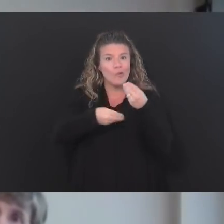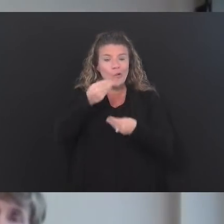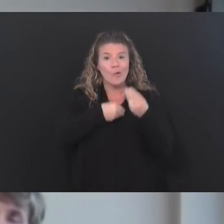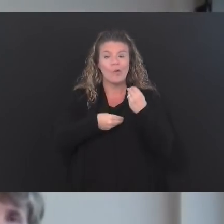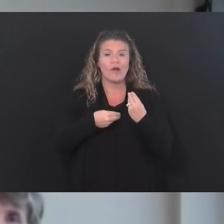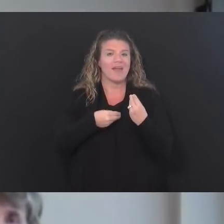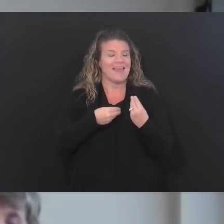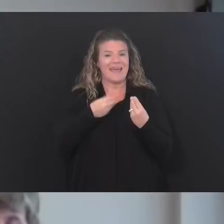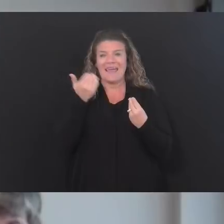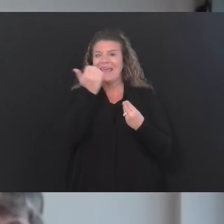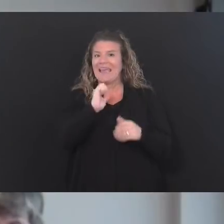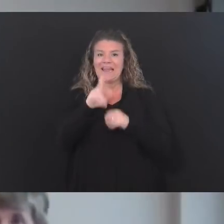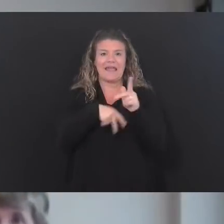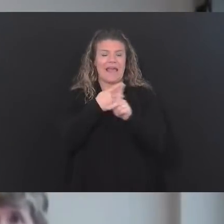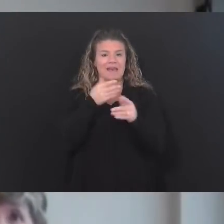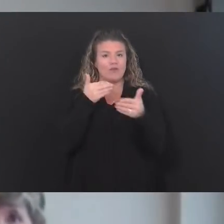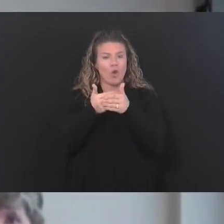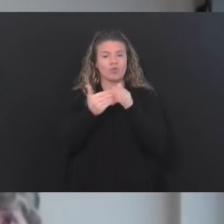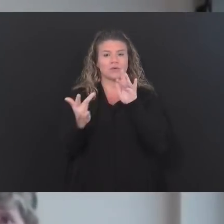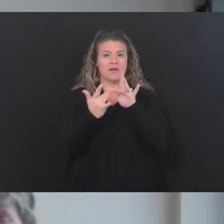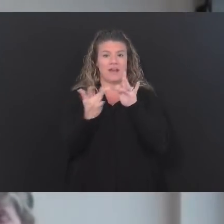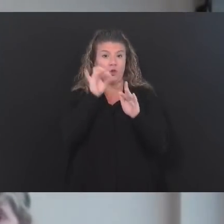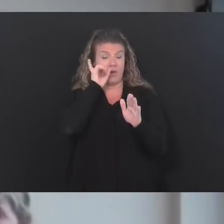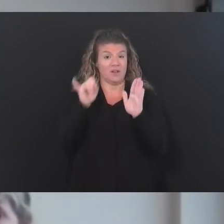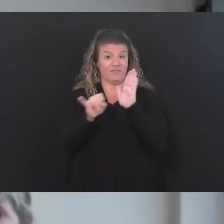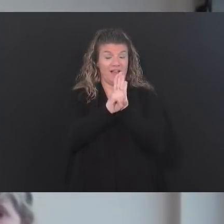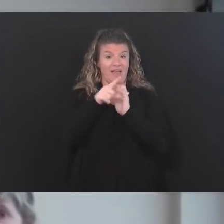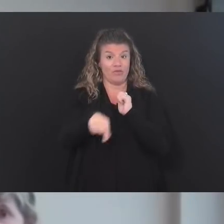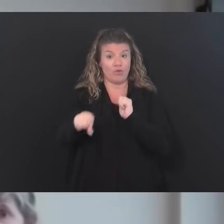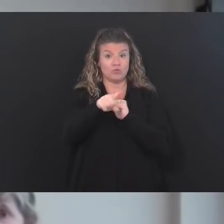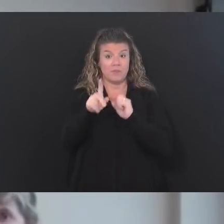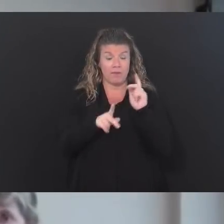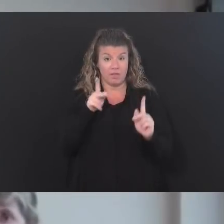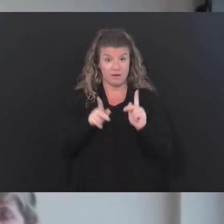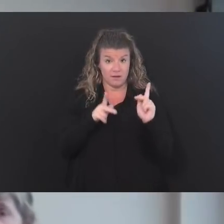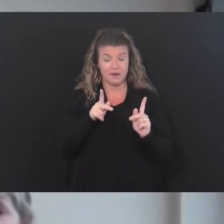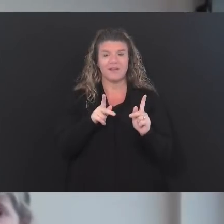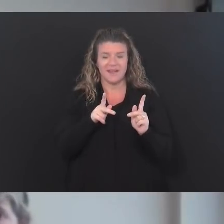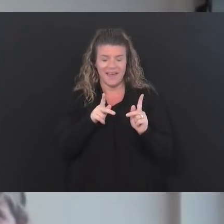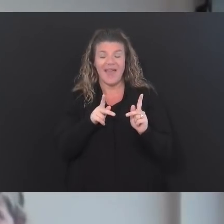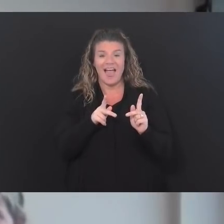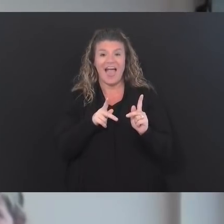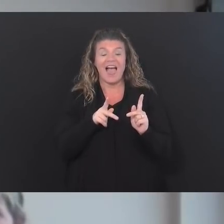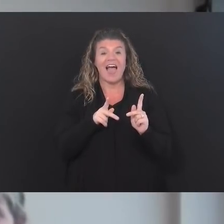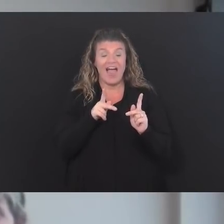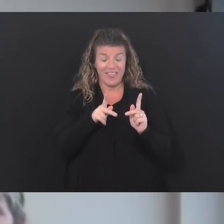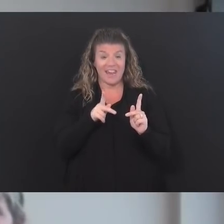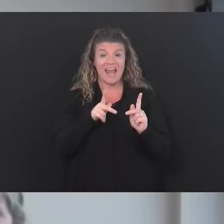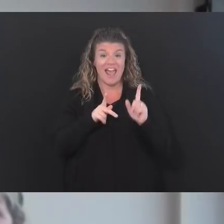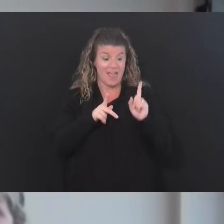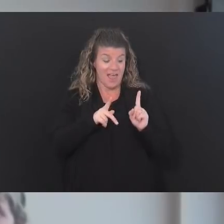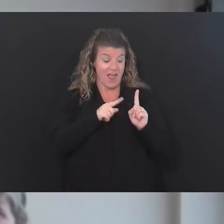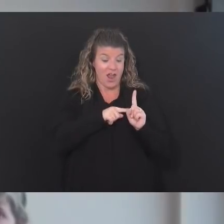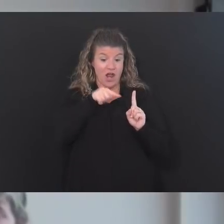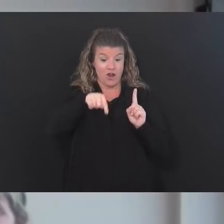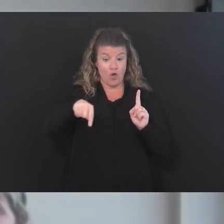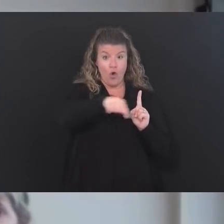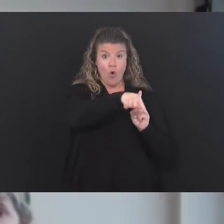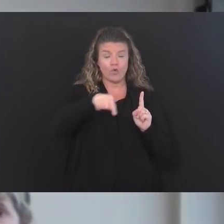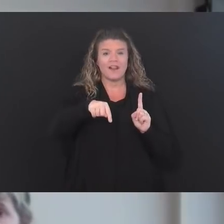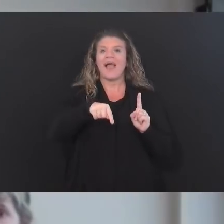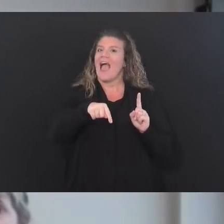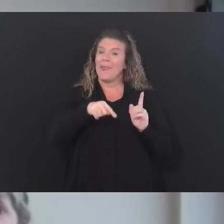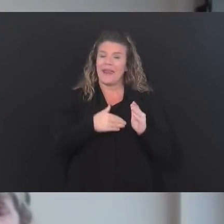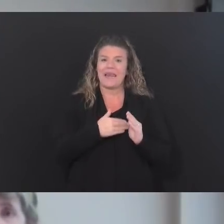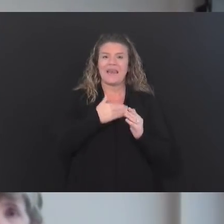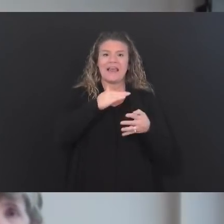very close contact. They identify those individuals, and then they go to those individuals and work with each of them to determine